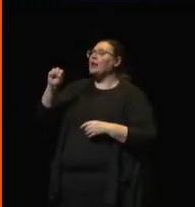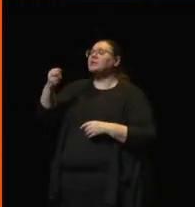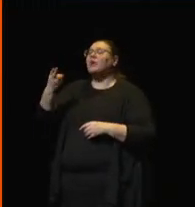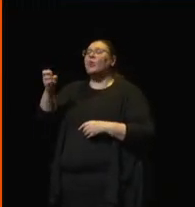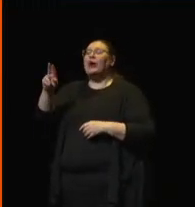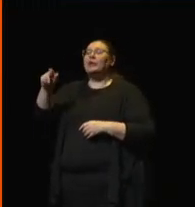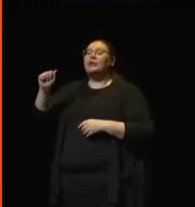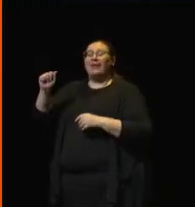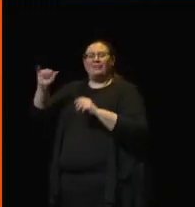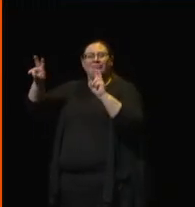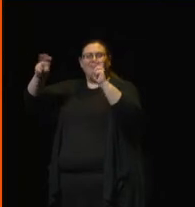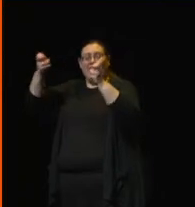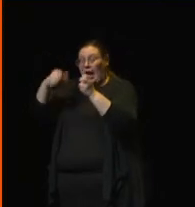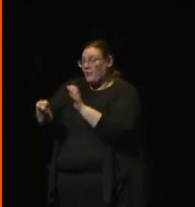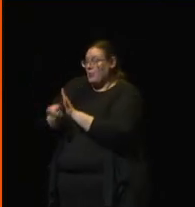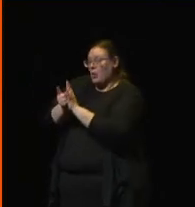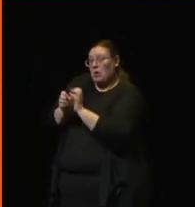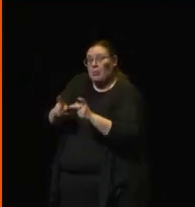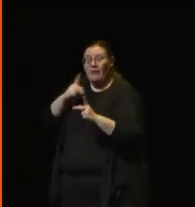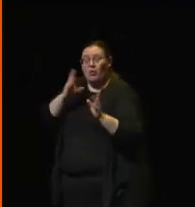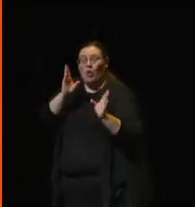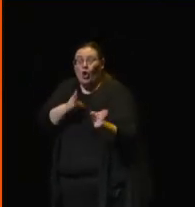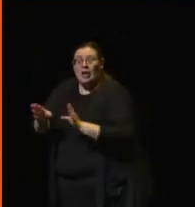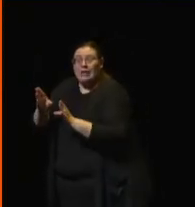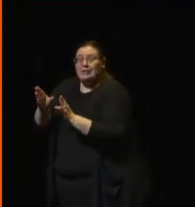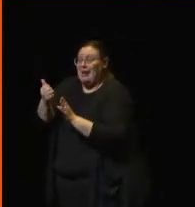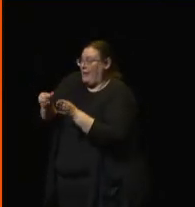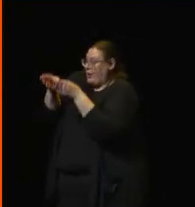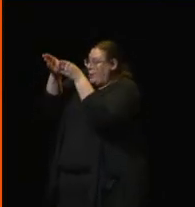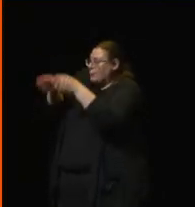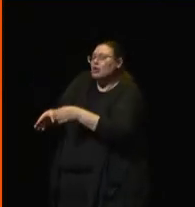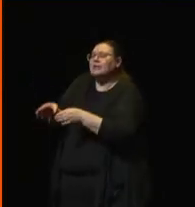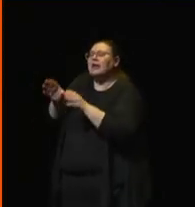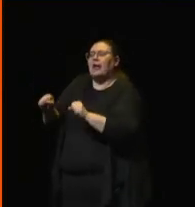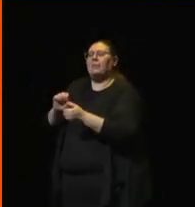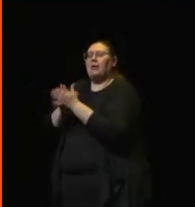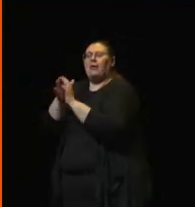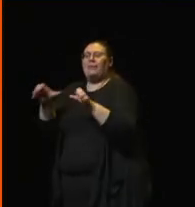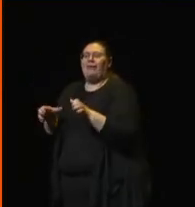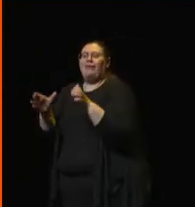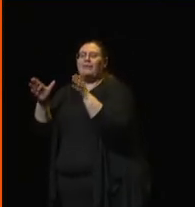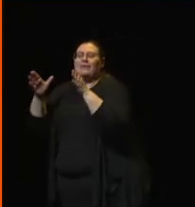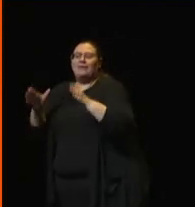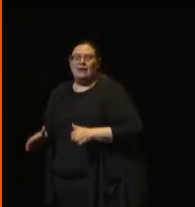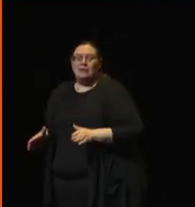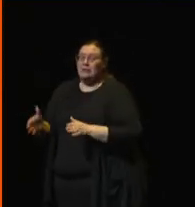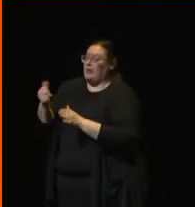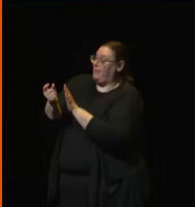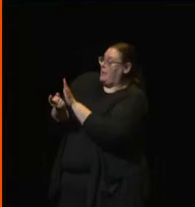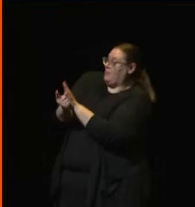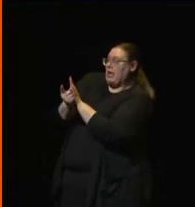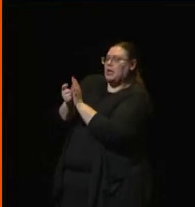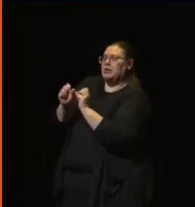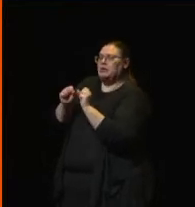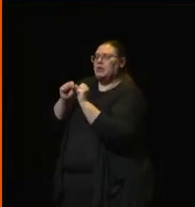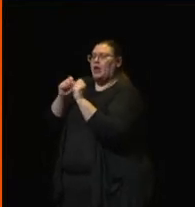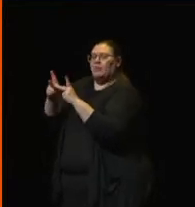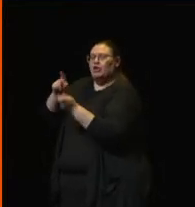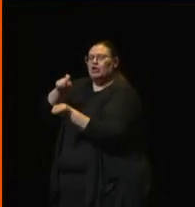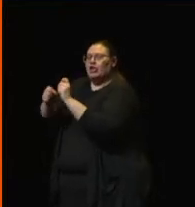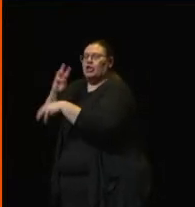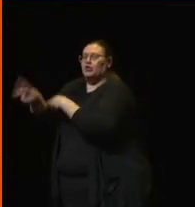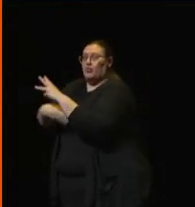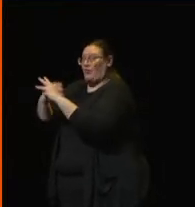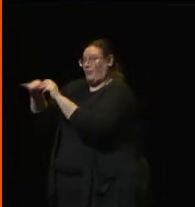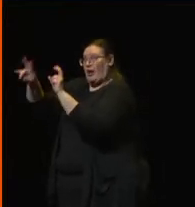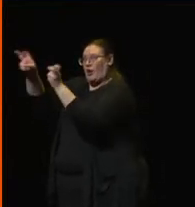every moment is an organizing opportunity, every person a potential activist, and every minute a chance to change the